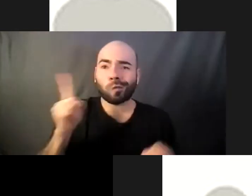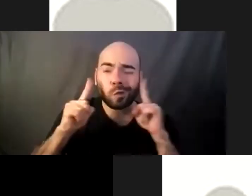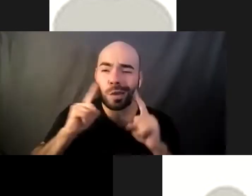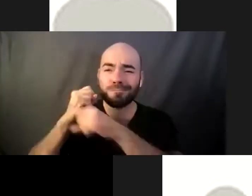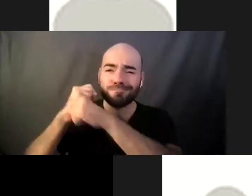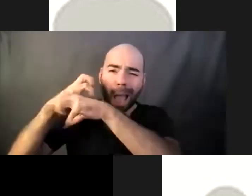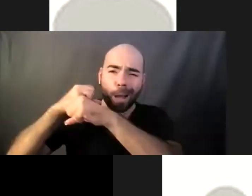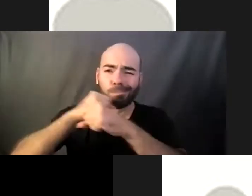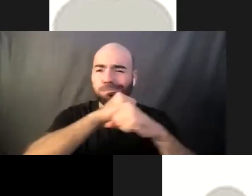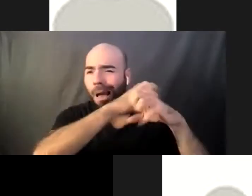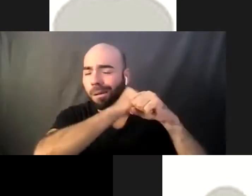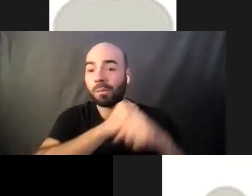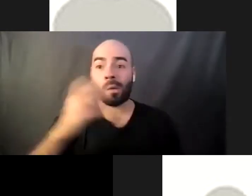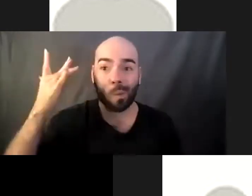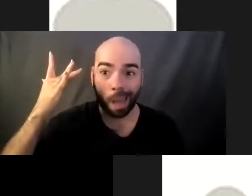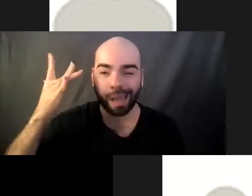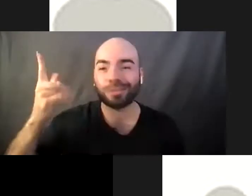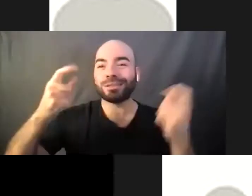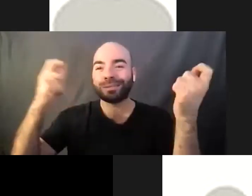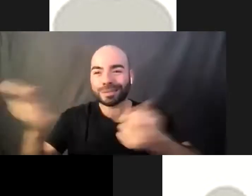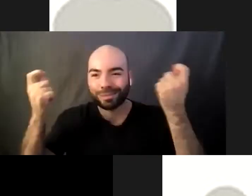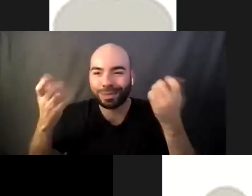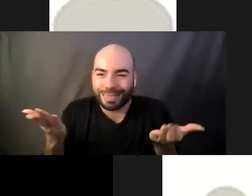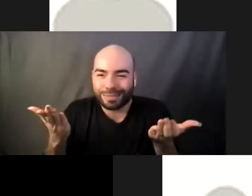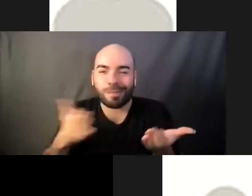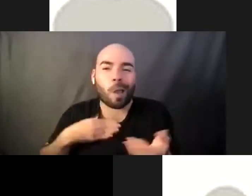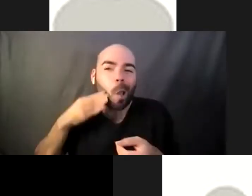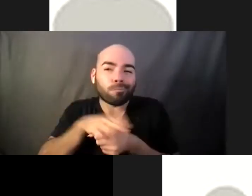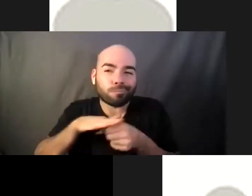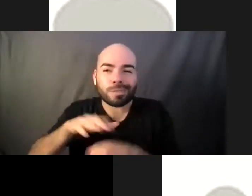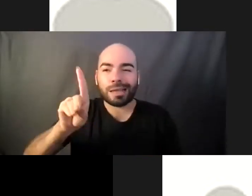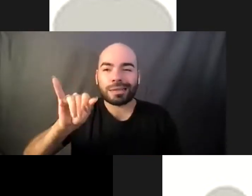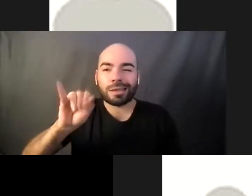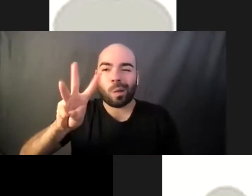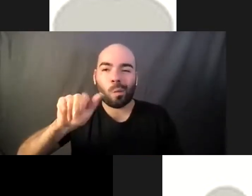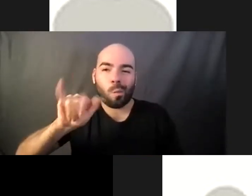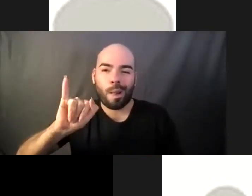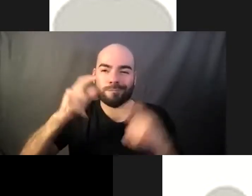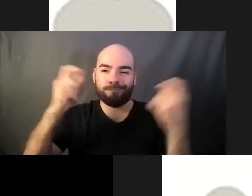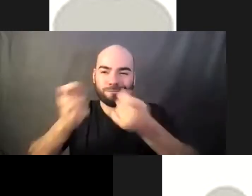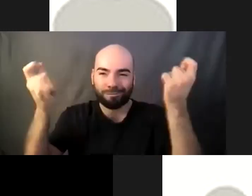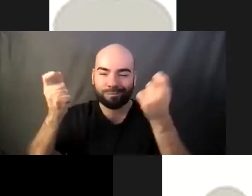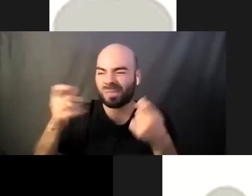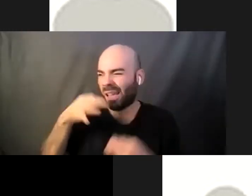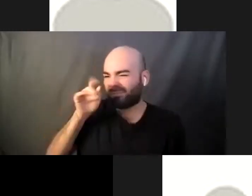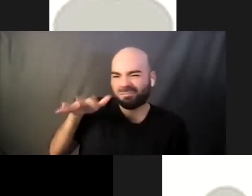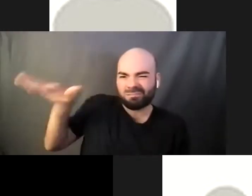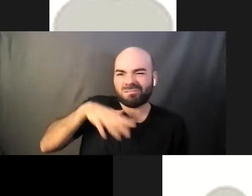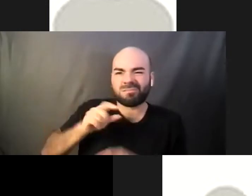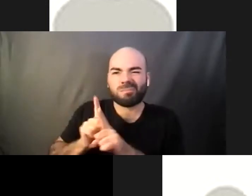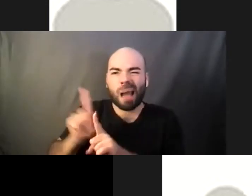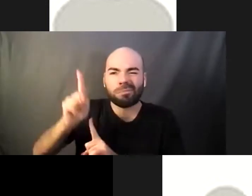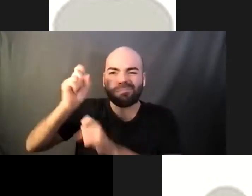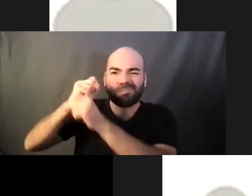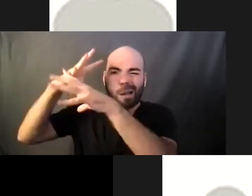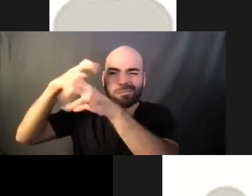the background, it's because we're celebrating Diwali and my neighbors are setting off fireworks. So to briefly describe